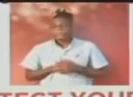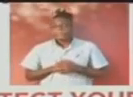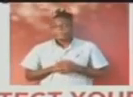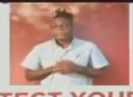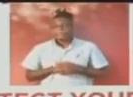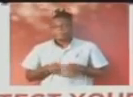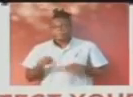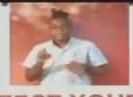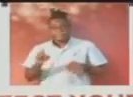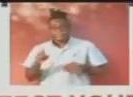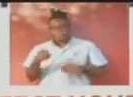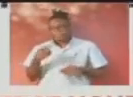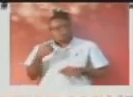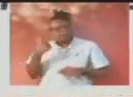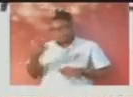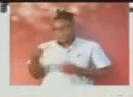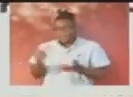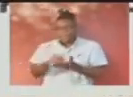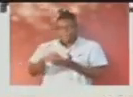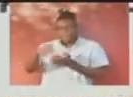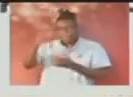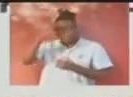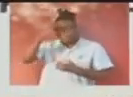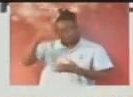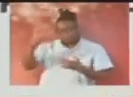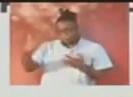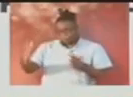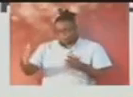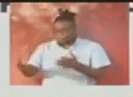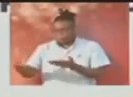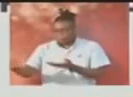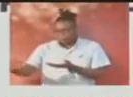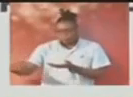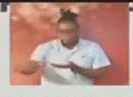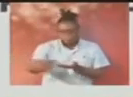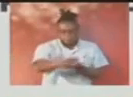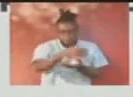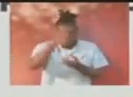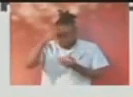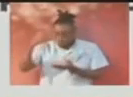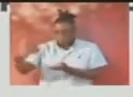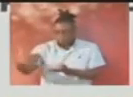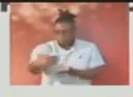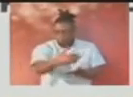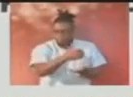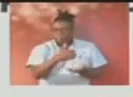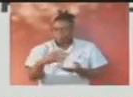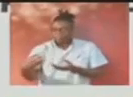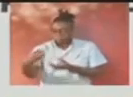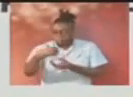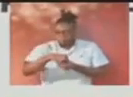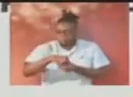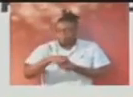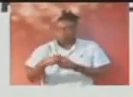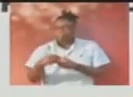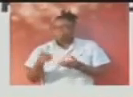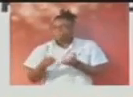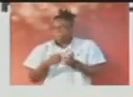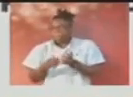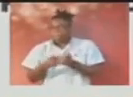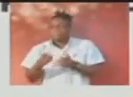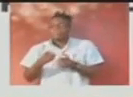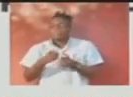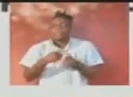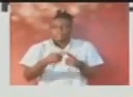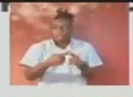the data that we collect, the data that we collate, the data that we present, disseminate through this means and